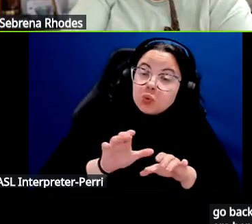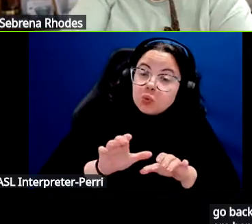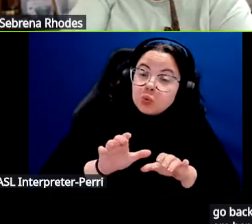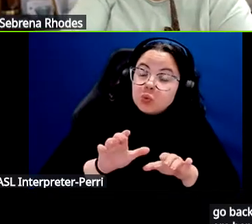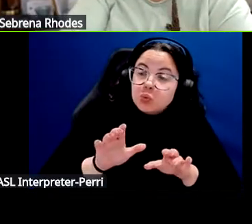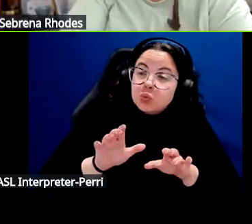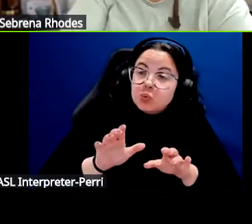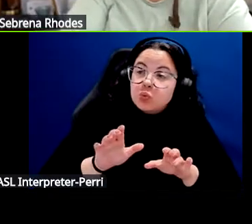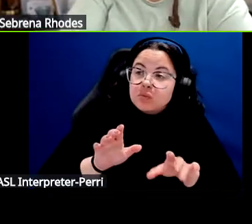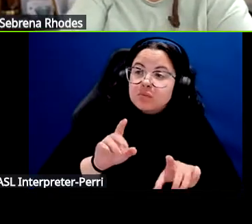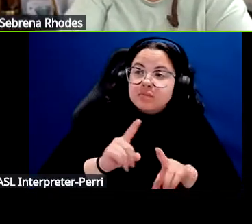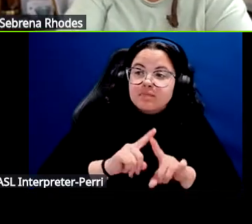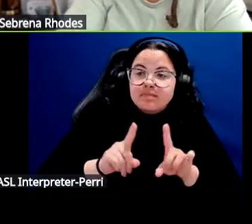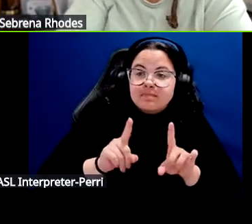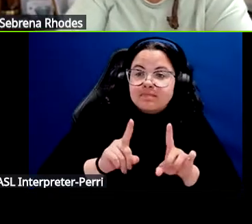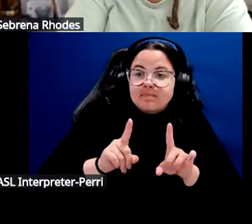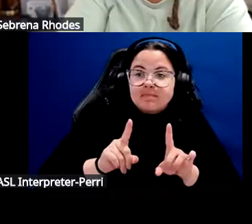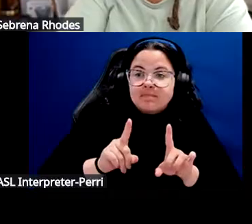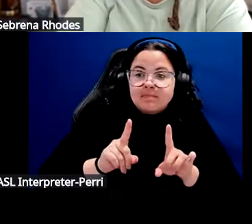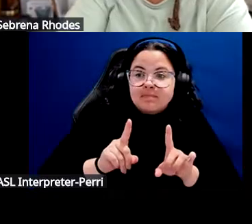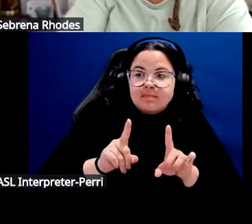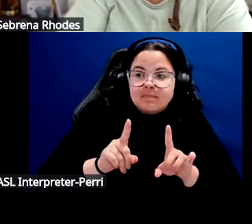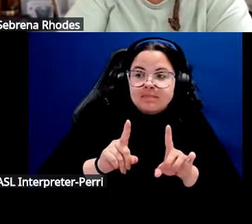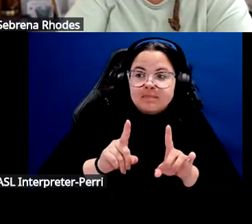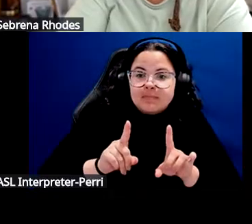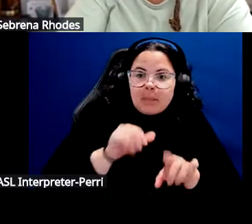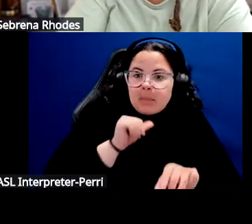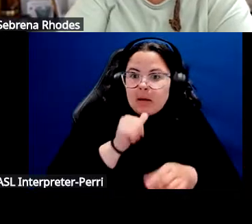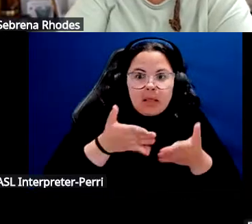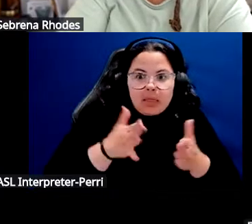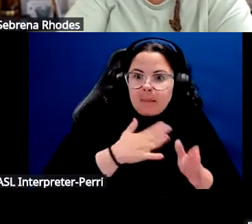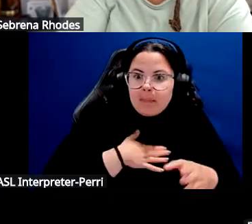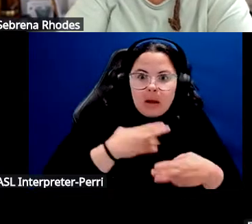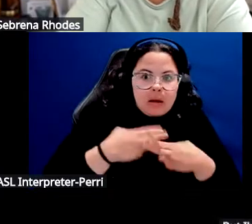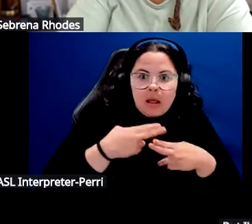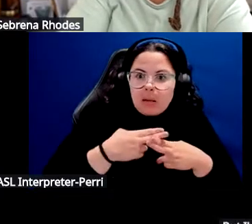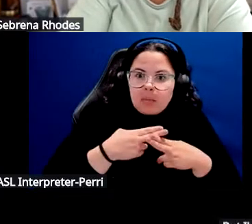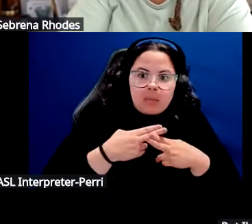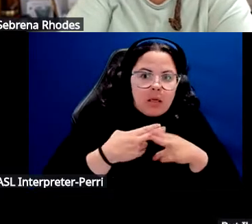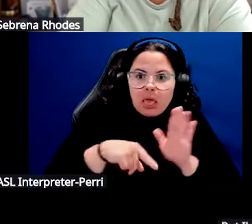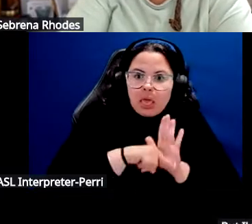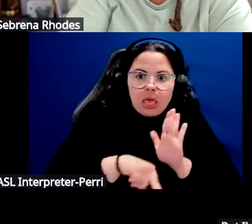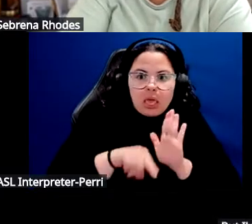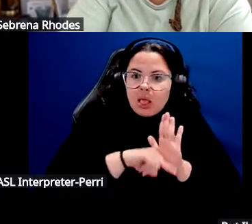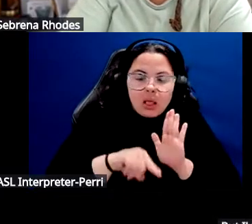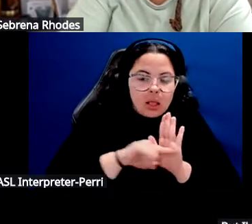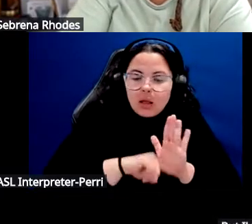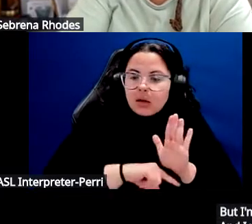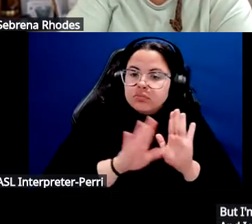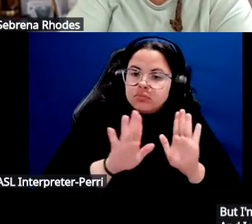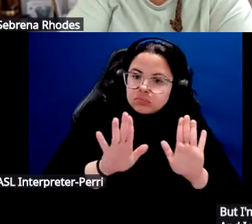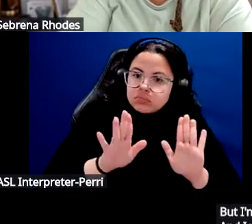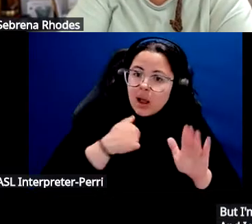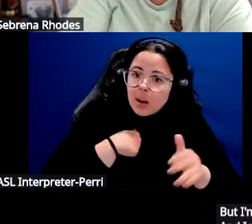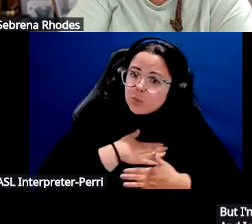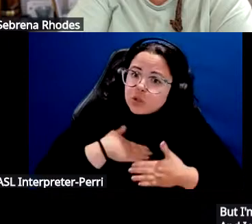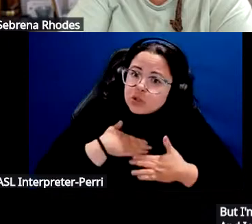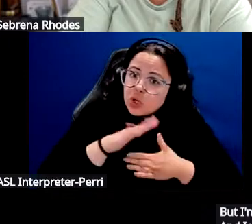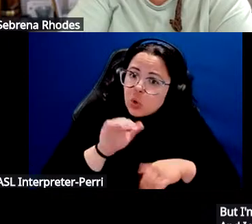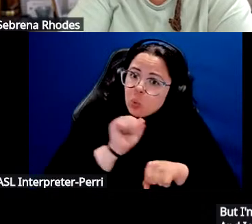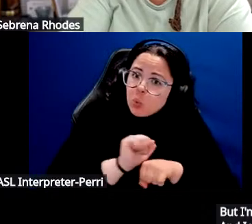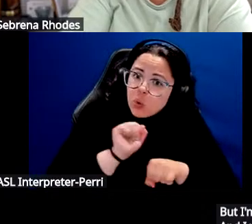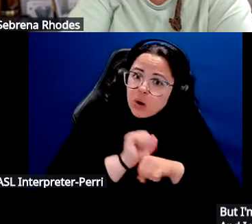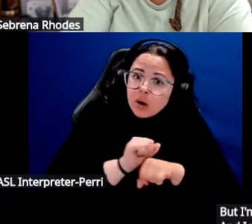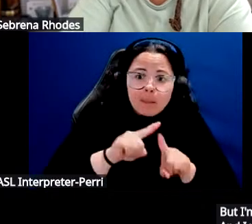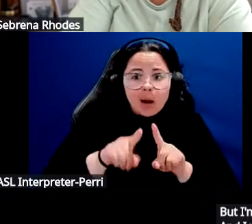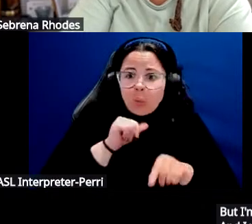I'm not going to lie. I'm not going to allow my name to be slandered here. And I will say, like, I appreciate your work, but I will